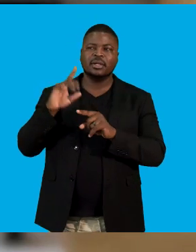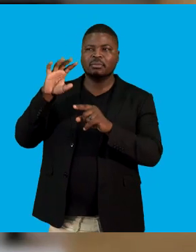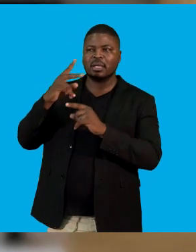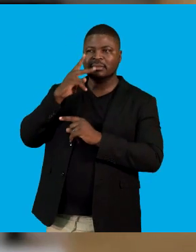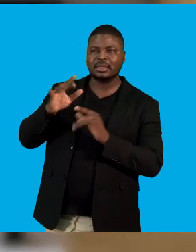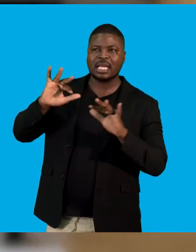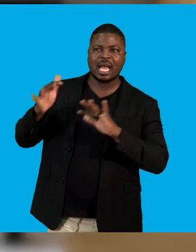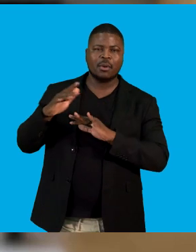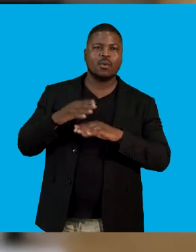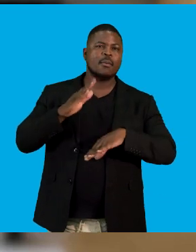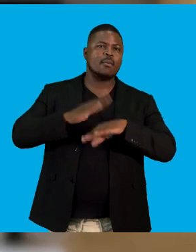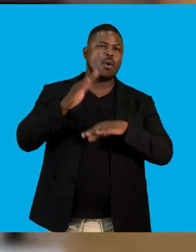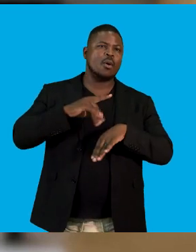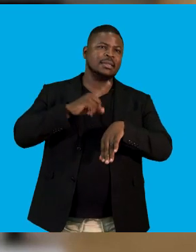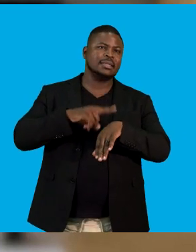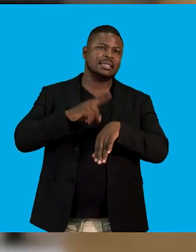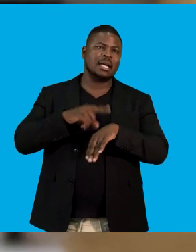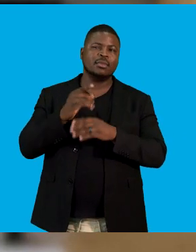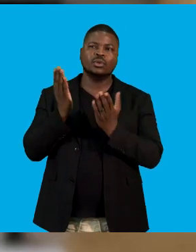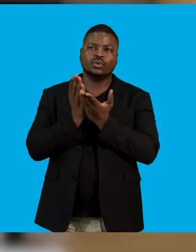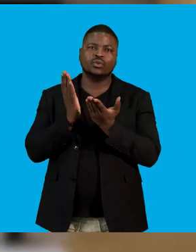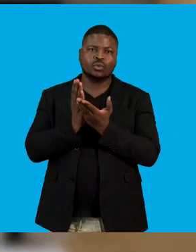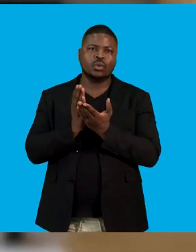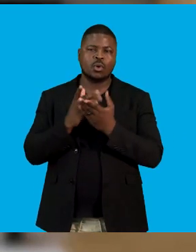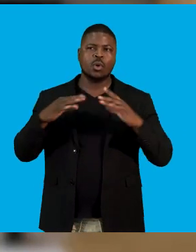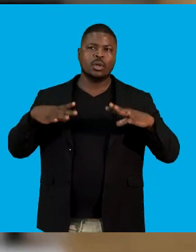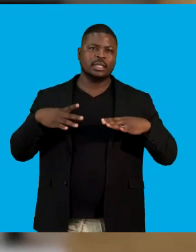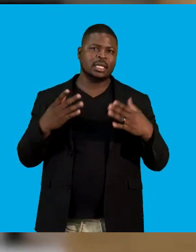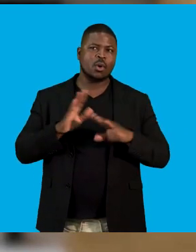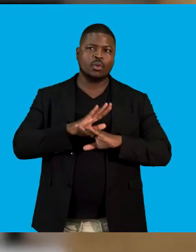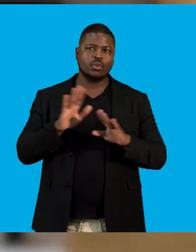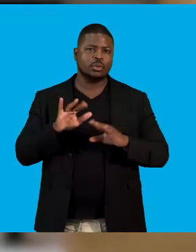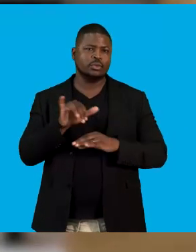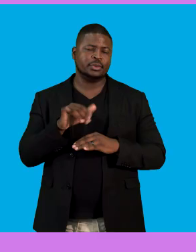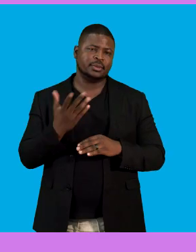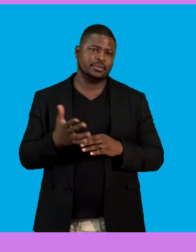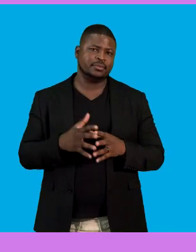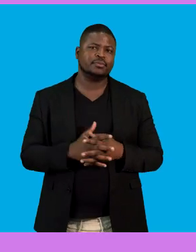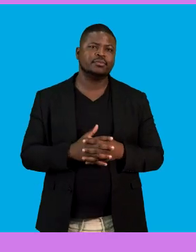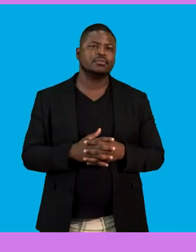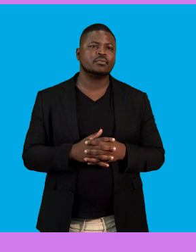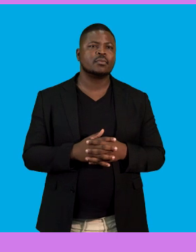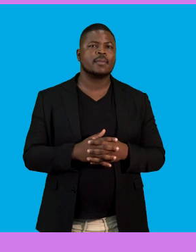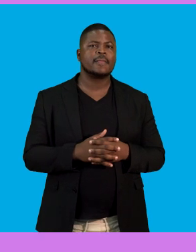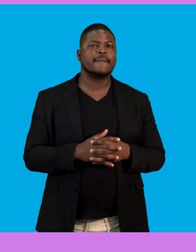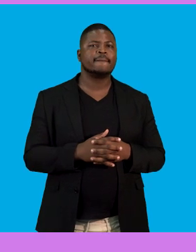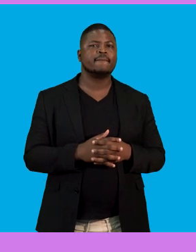see whether they spent more, this time was during school holidays or not? We will check that between